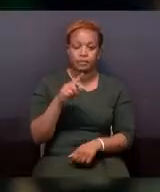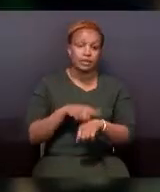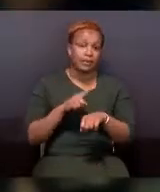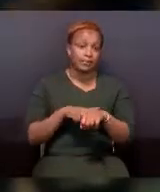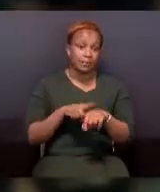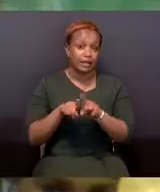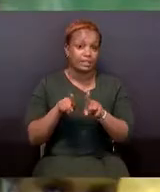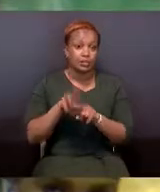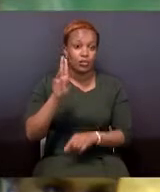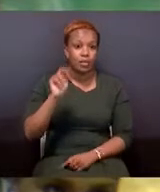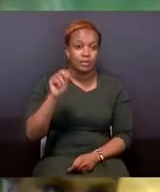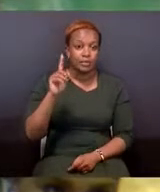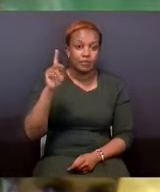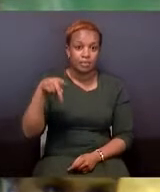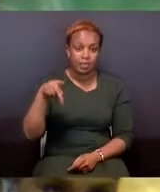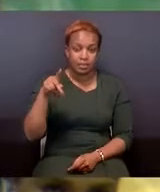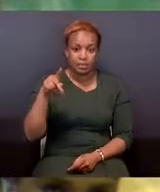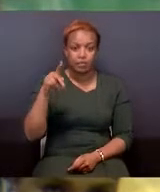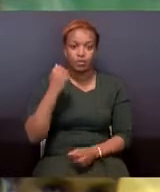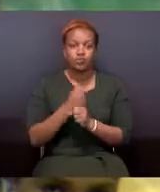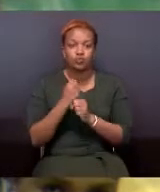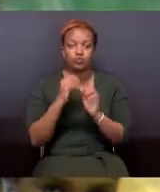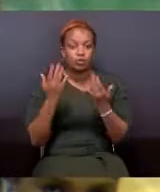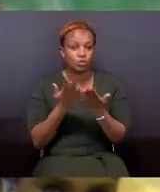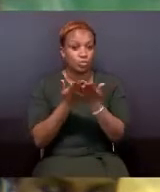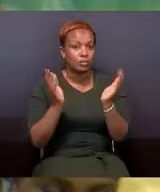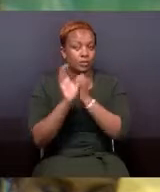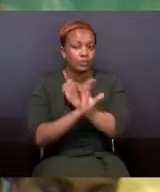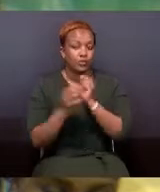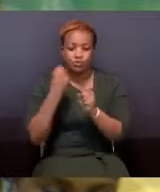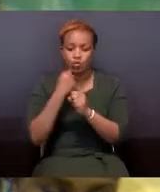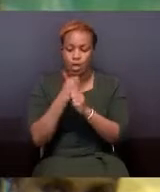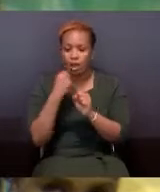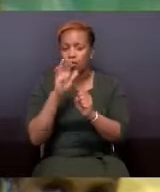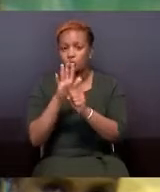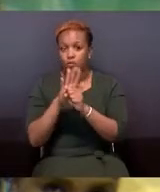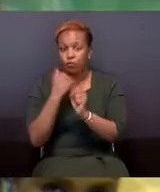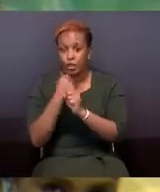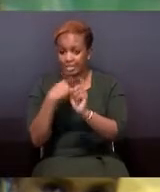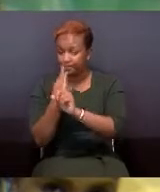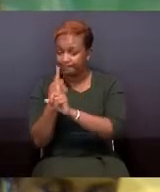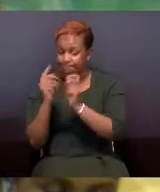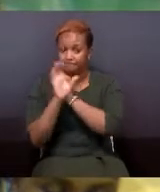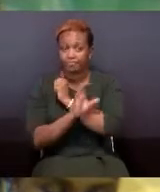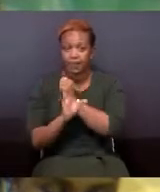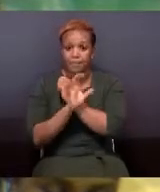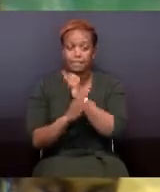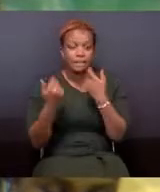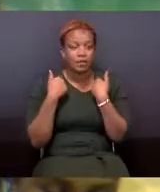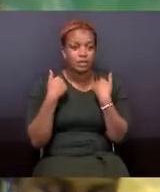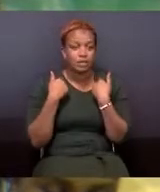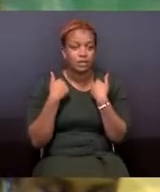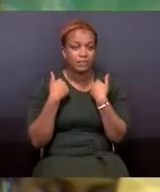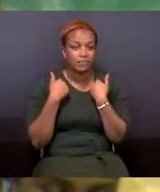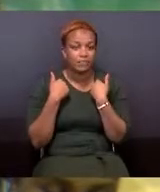UNDP, you go into all these countries, and you do so much work there. But there is the issue of policies, that sometimes